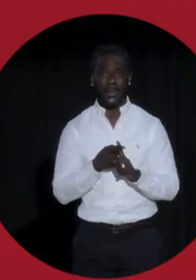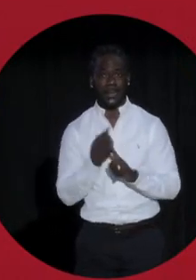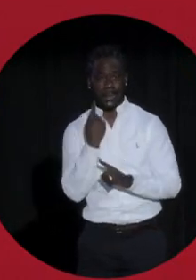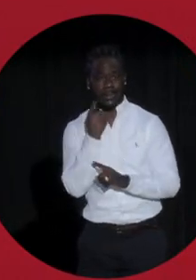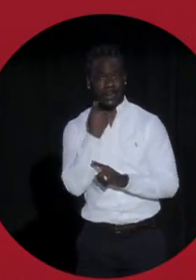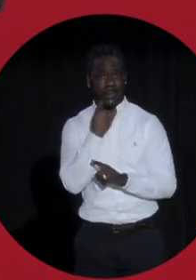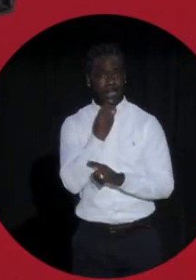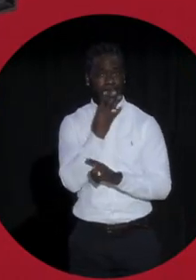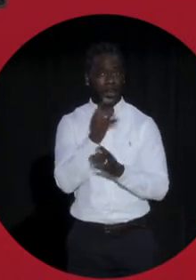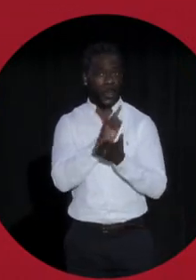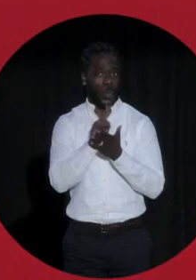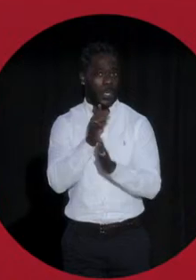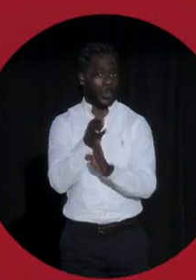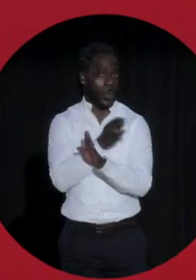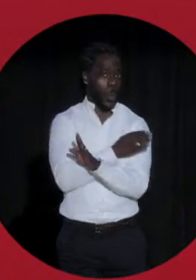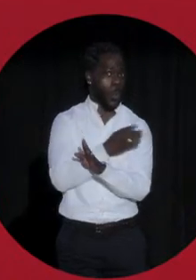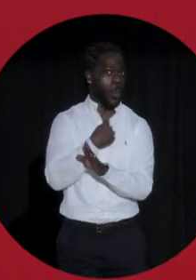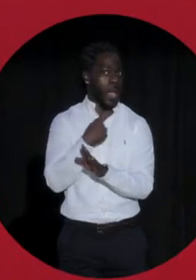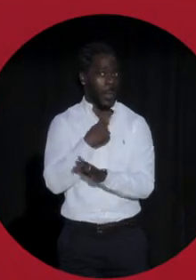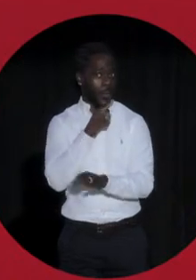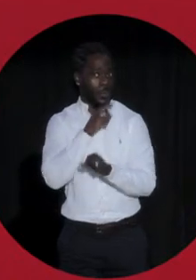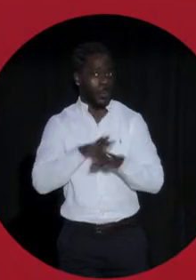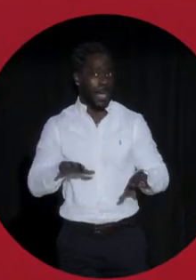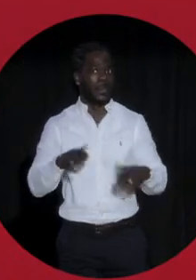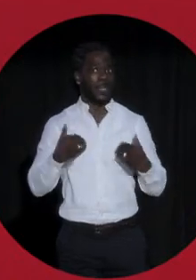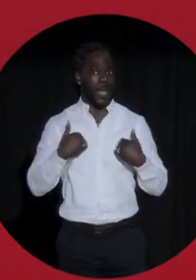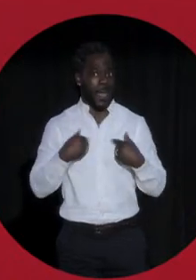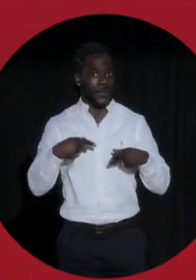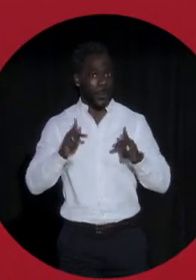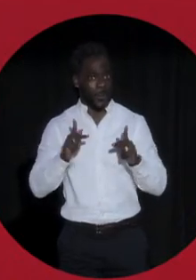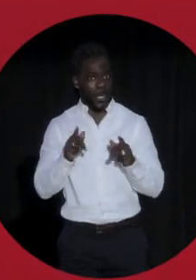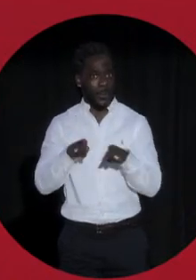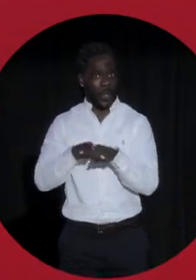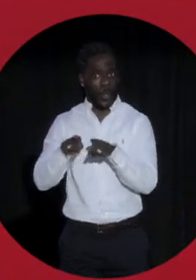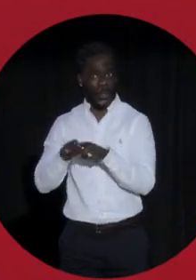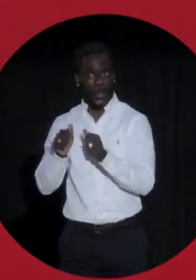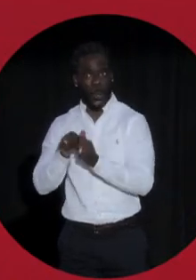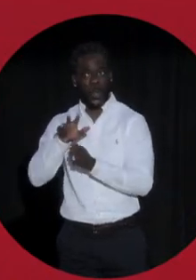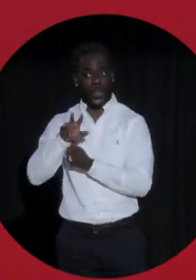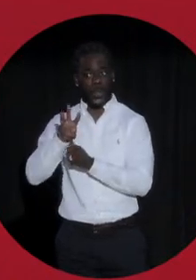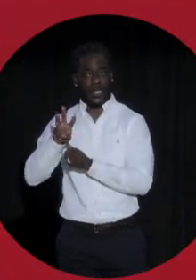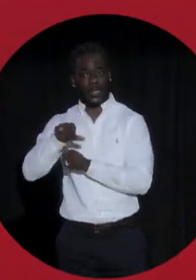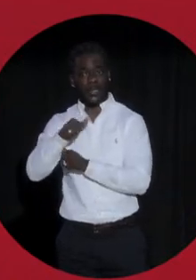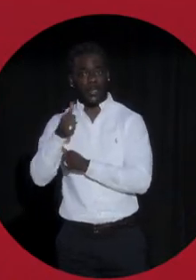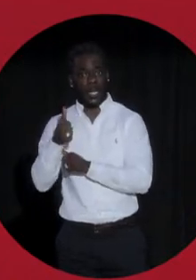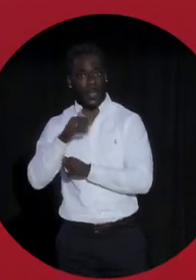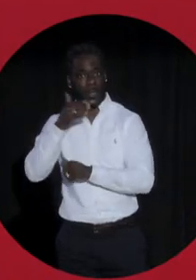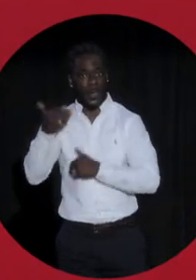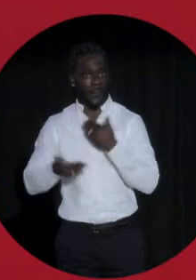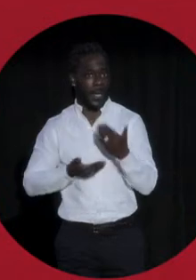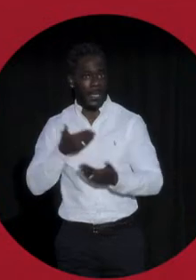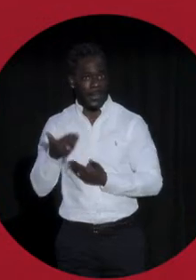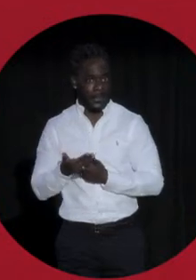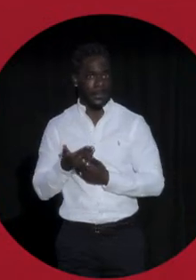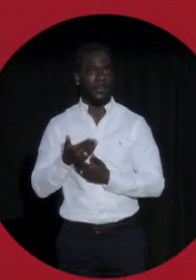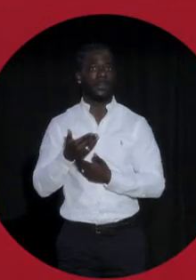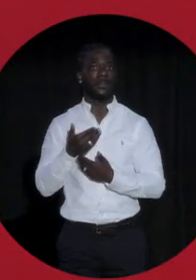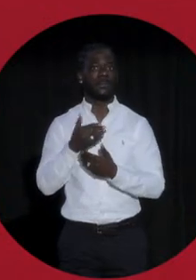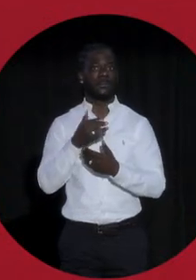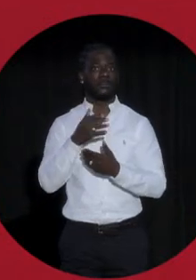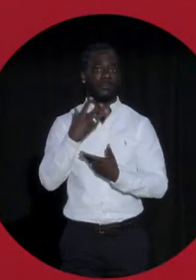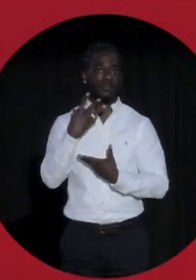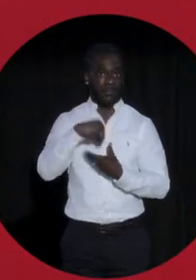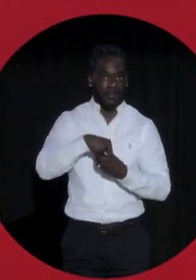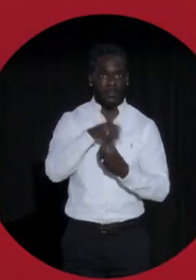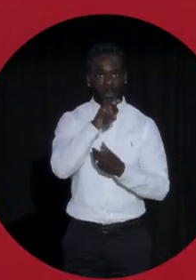weeks ago, I was blessed to have the privilege, along with 36 additional invitees, to accompany and